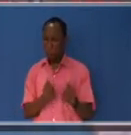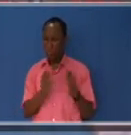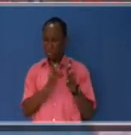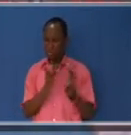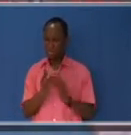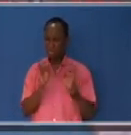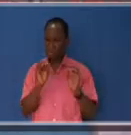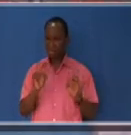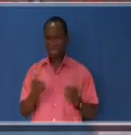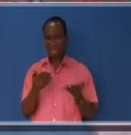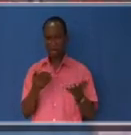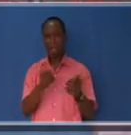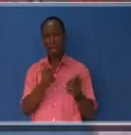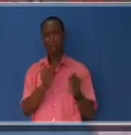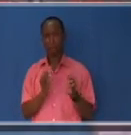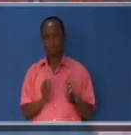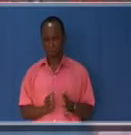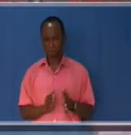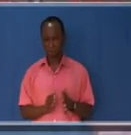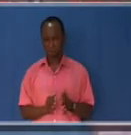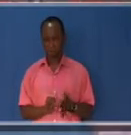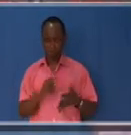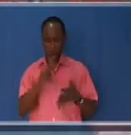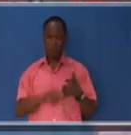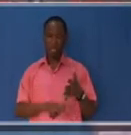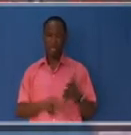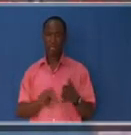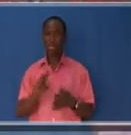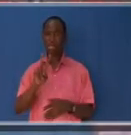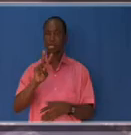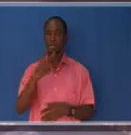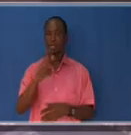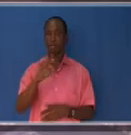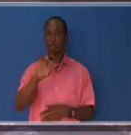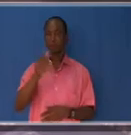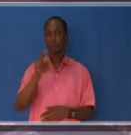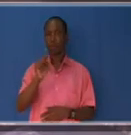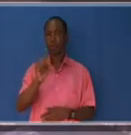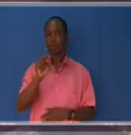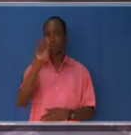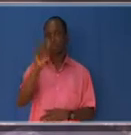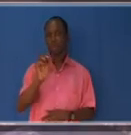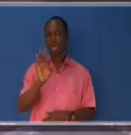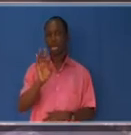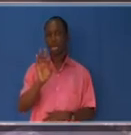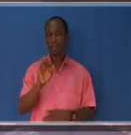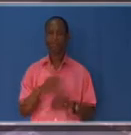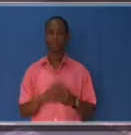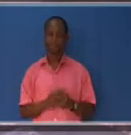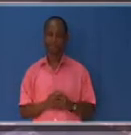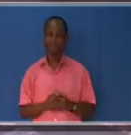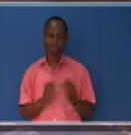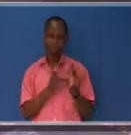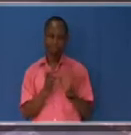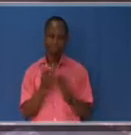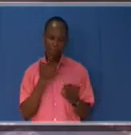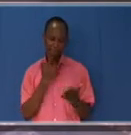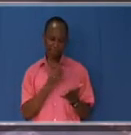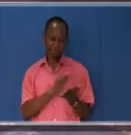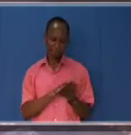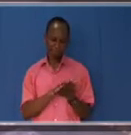John 9, and I want to read that scripture also. In 2 John 9, the Bible states